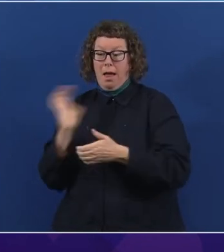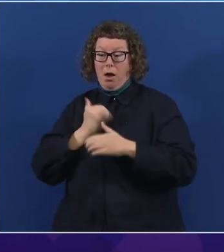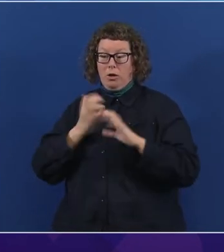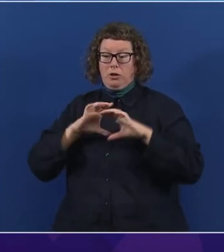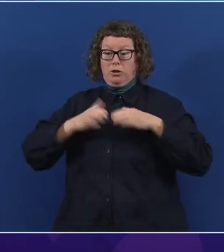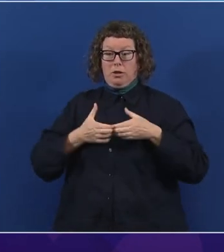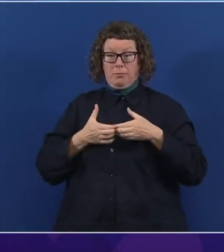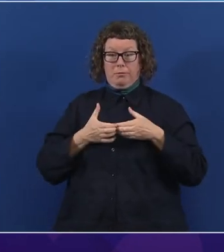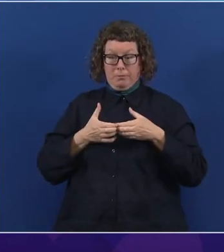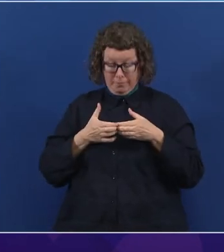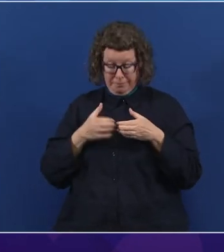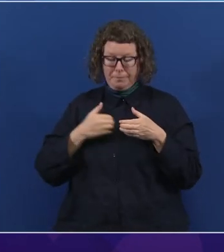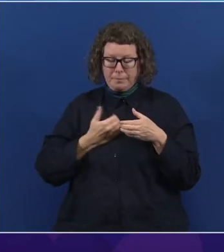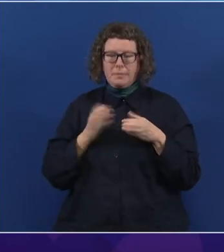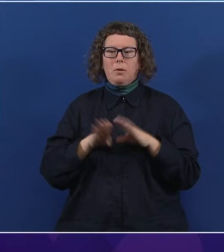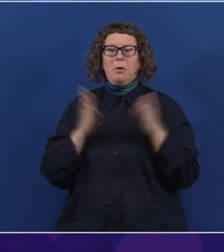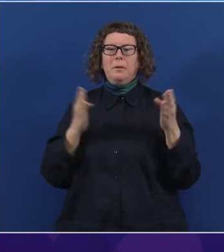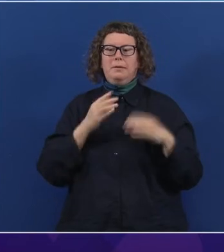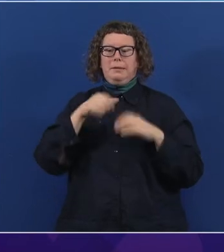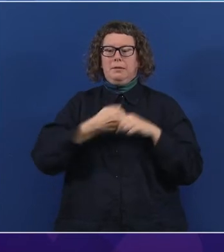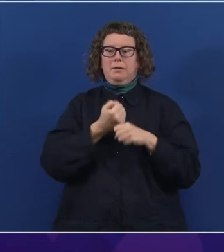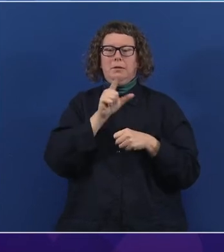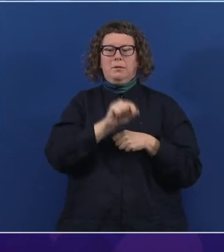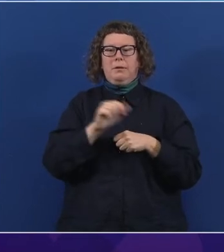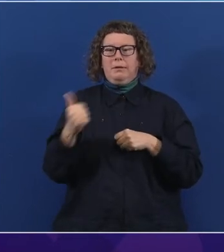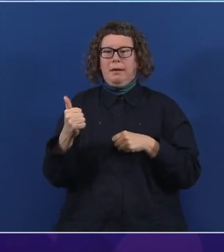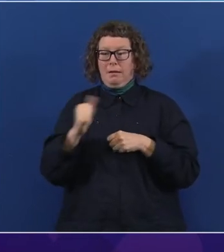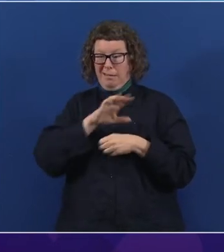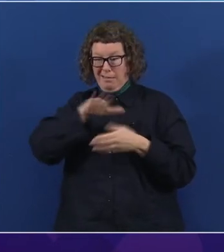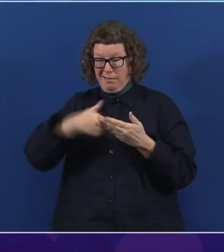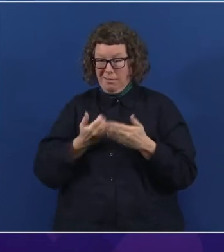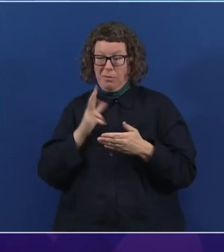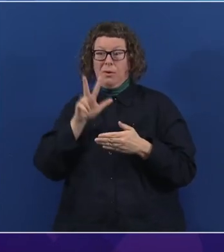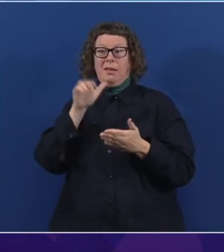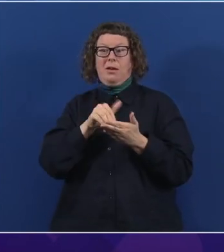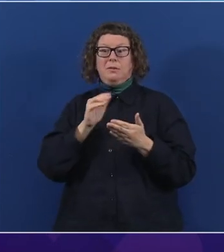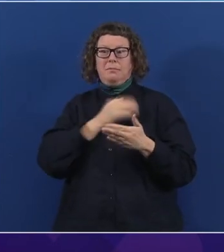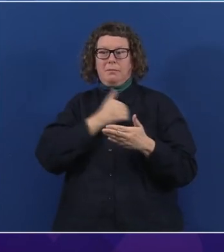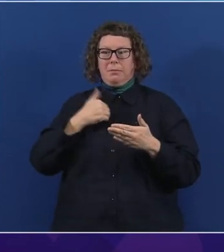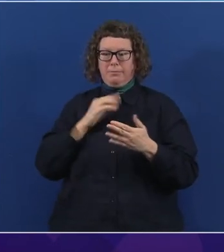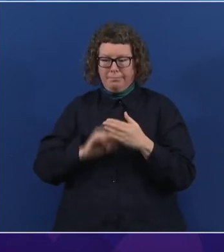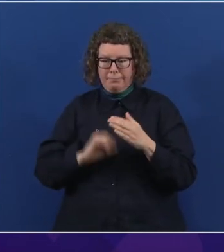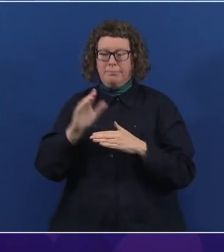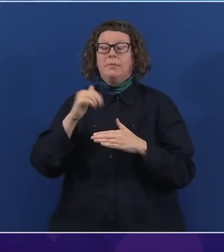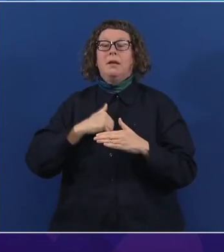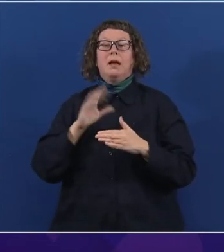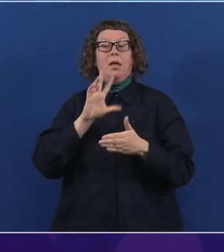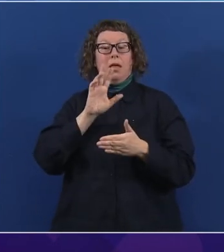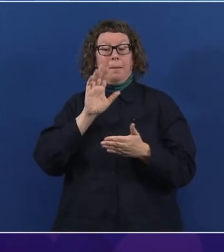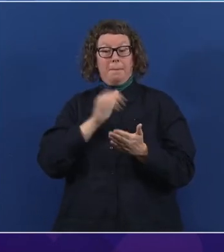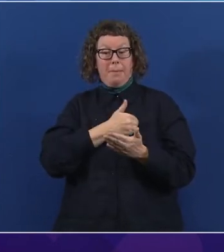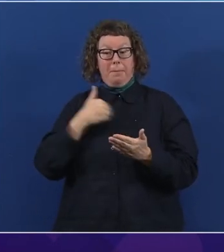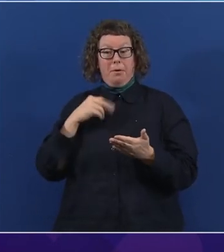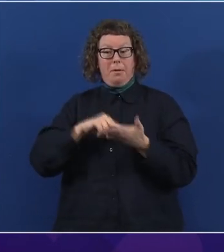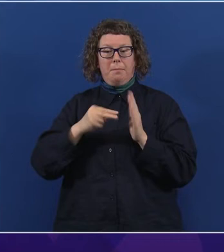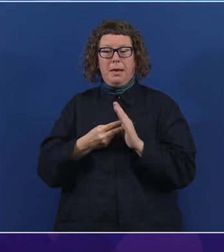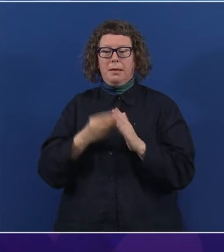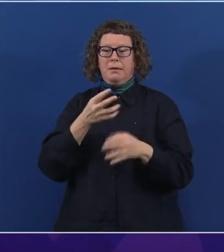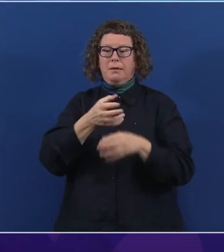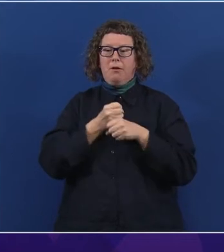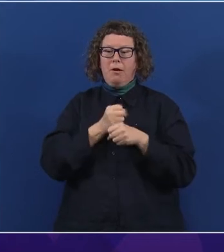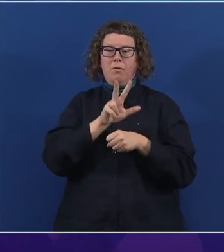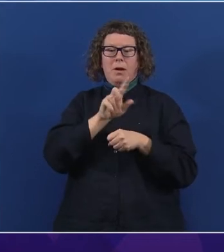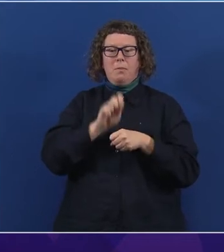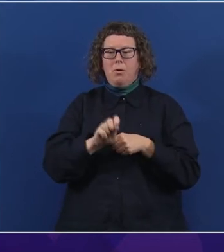Sigma Tau, opened in 2010 and now has more than 3,000 members. Student members achieve a grade point of 3.8